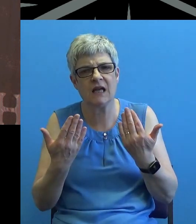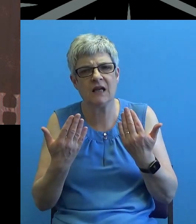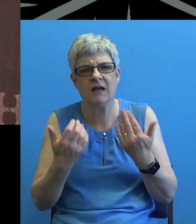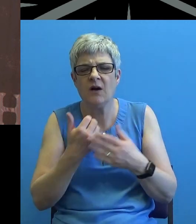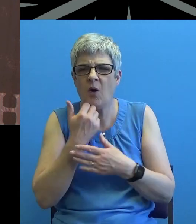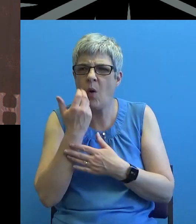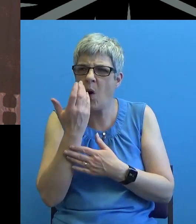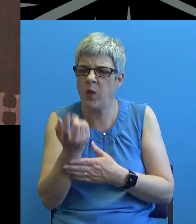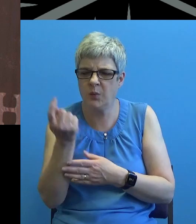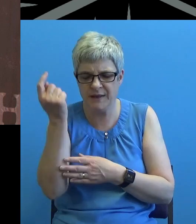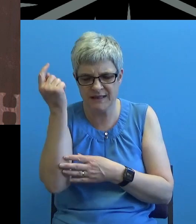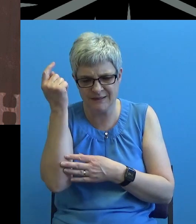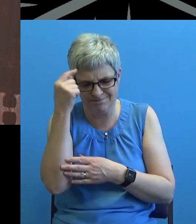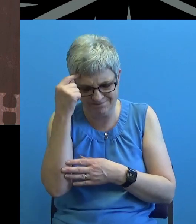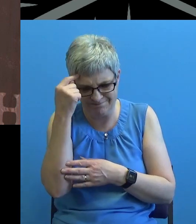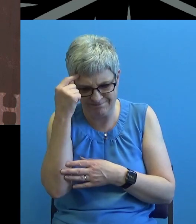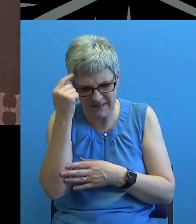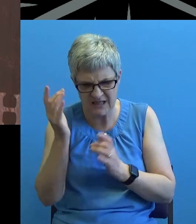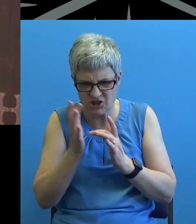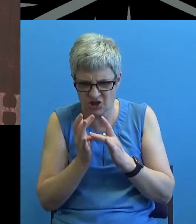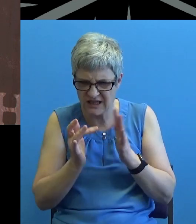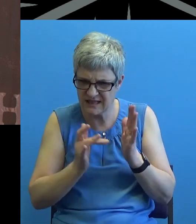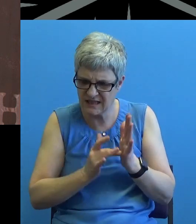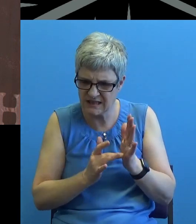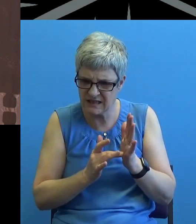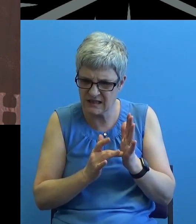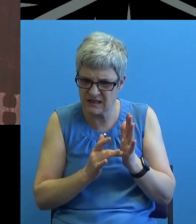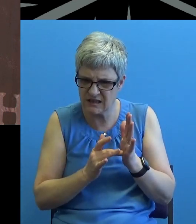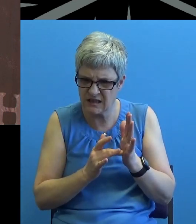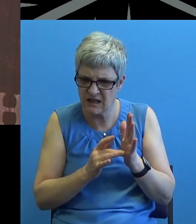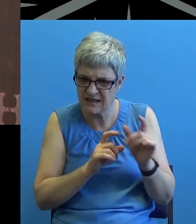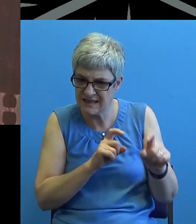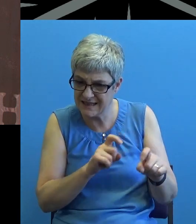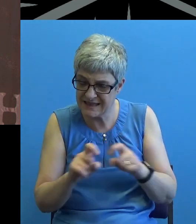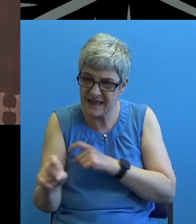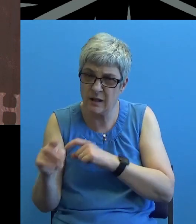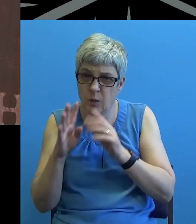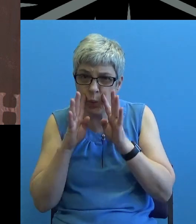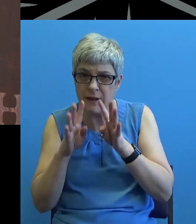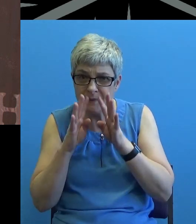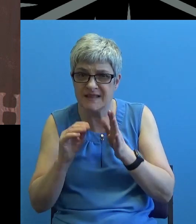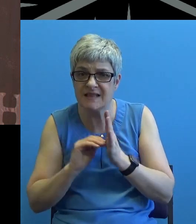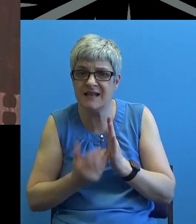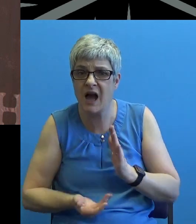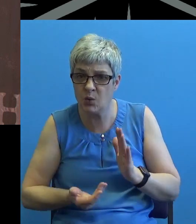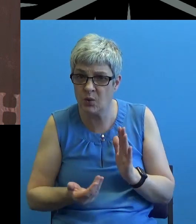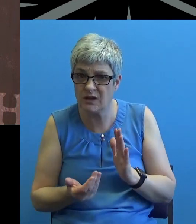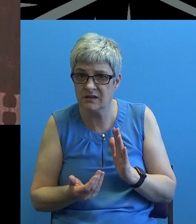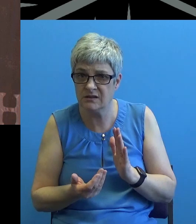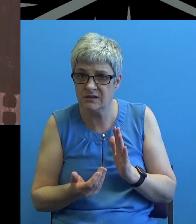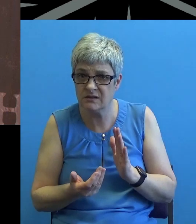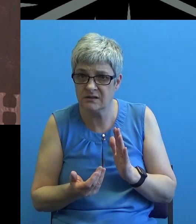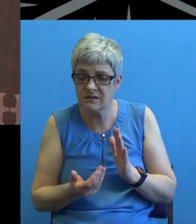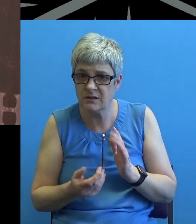it always sits in my mind whether or not Jesus still weeps over us as well. Though we know